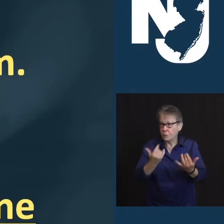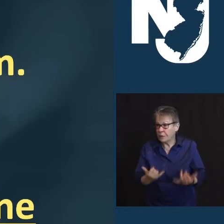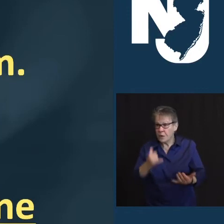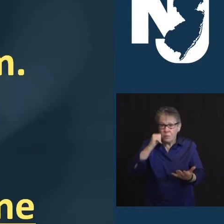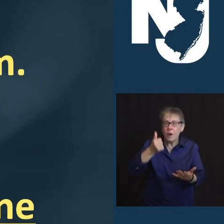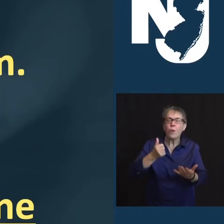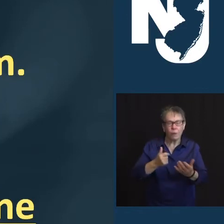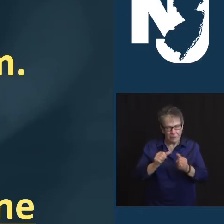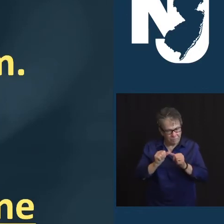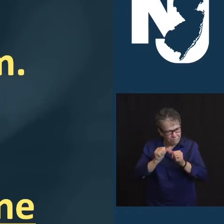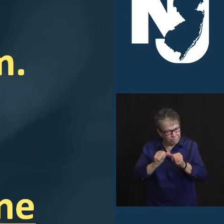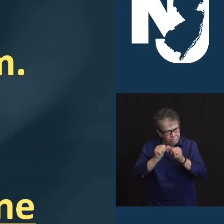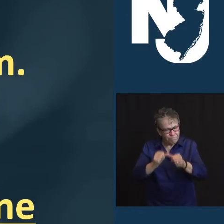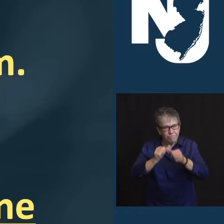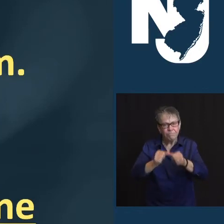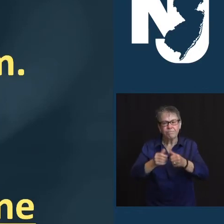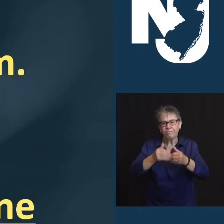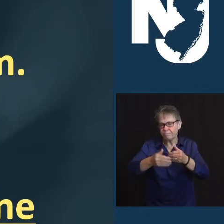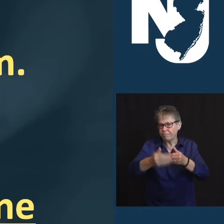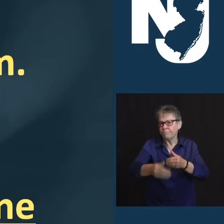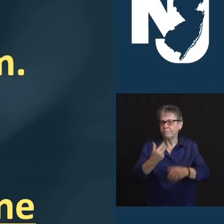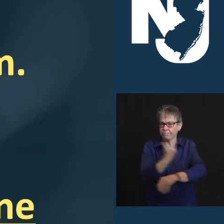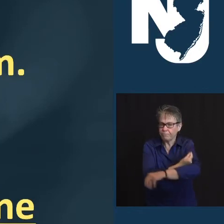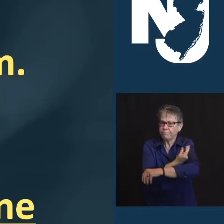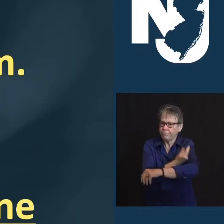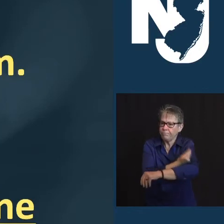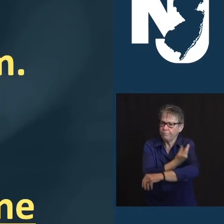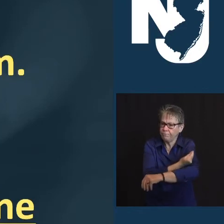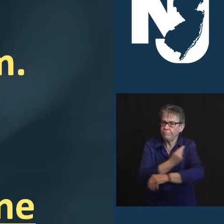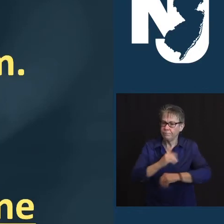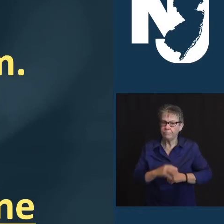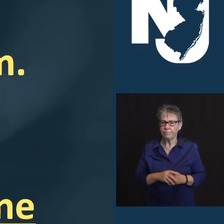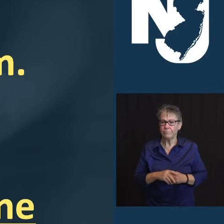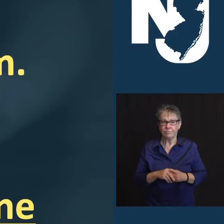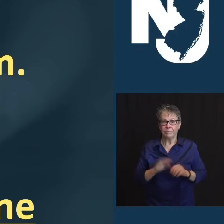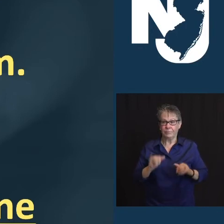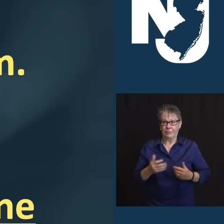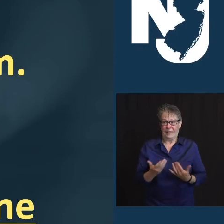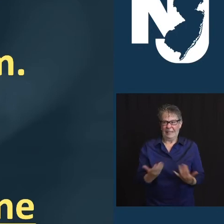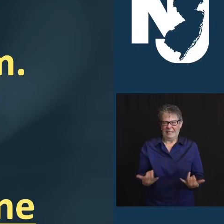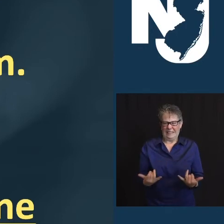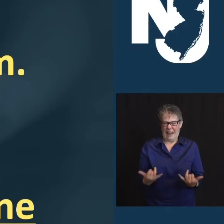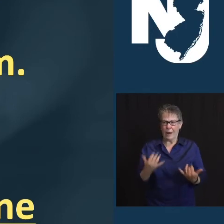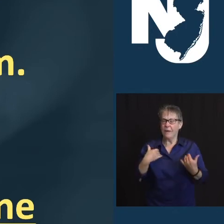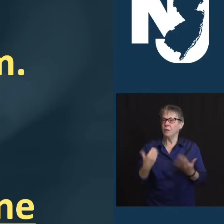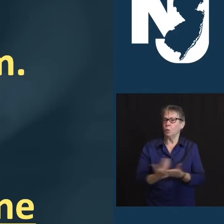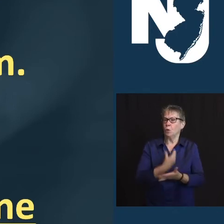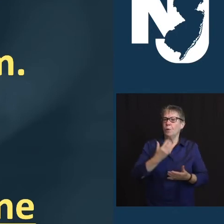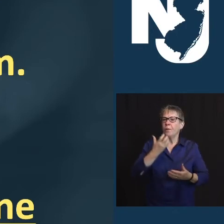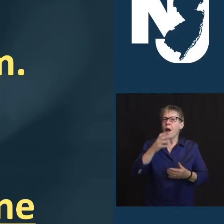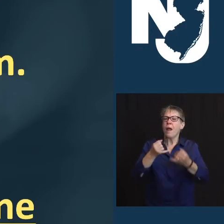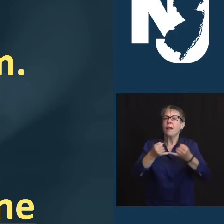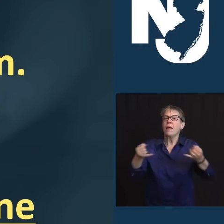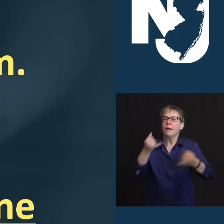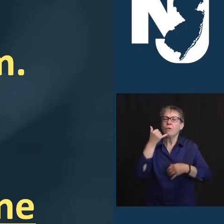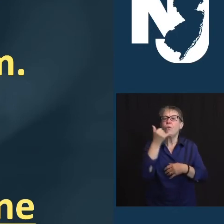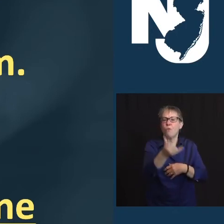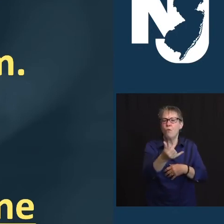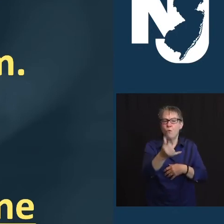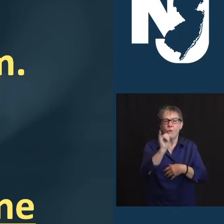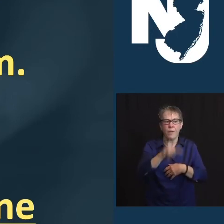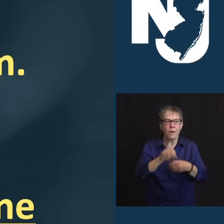toll-free vaccination hotline went live to assist residents with general questions about vaccines, identifying